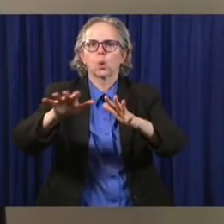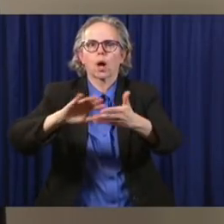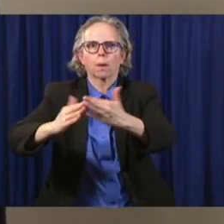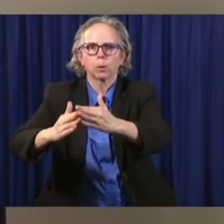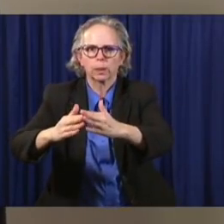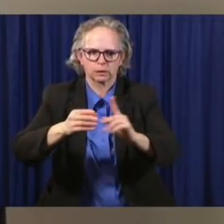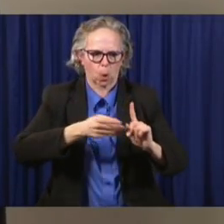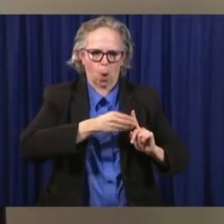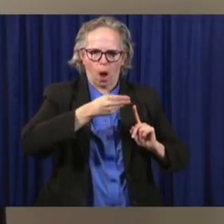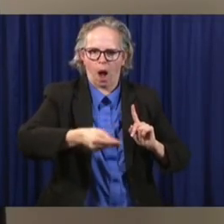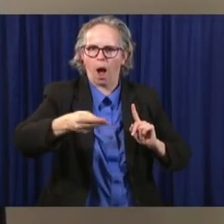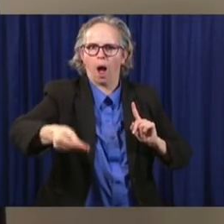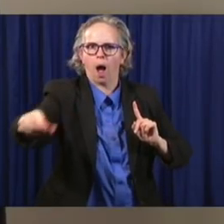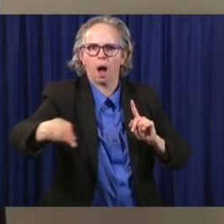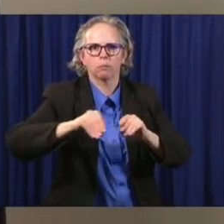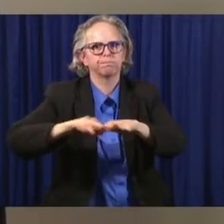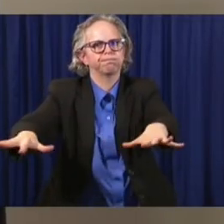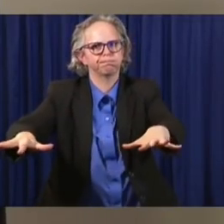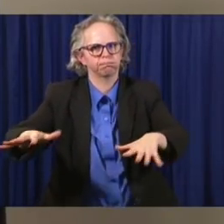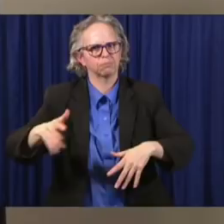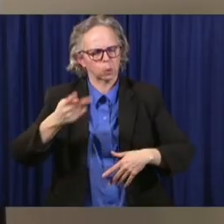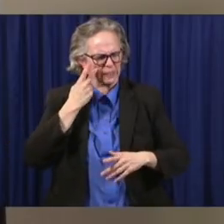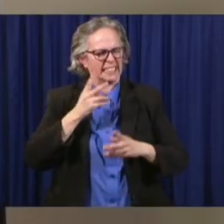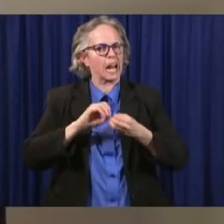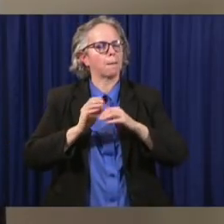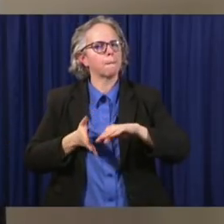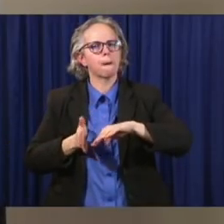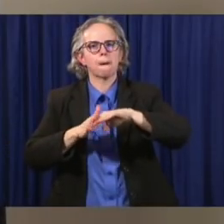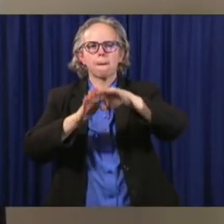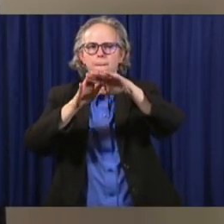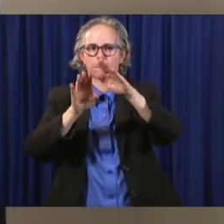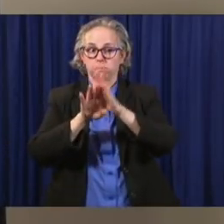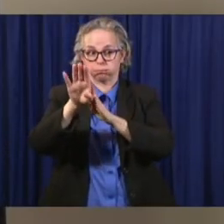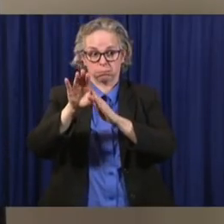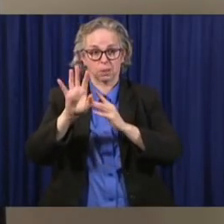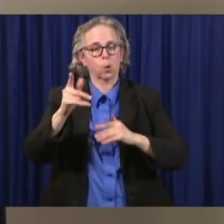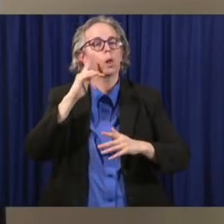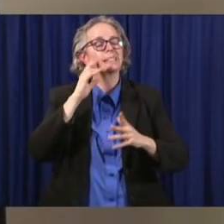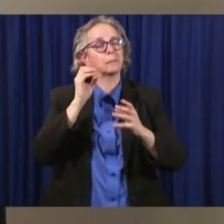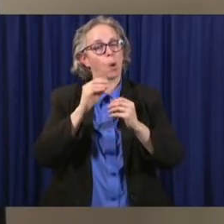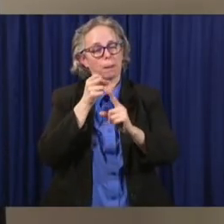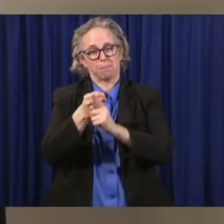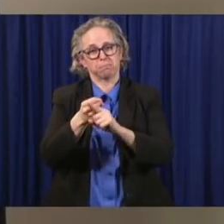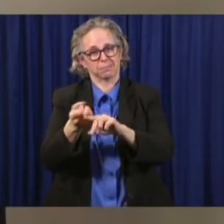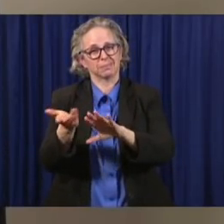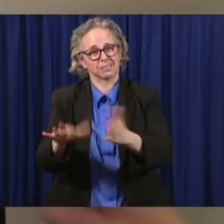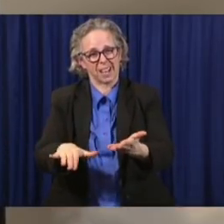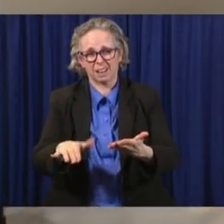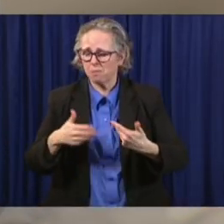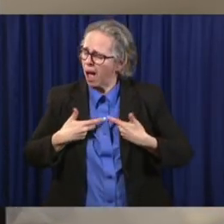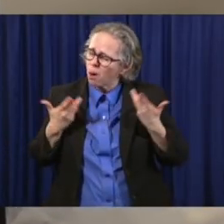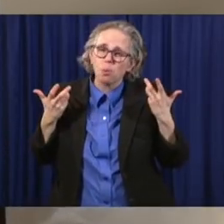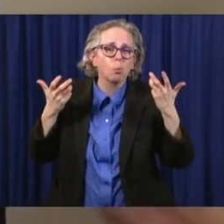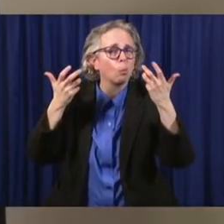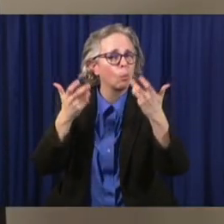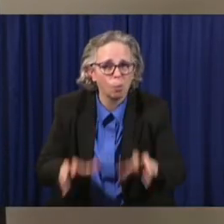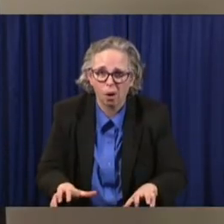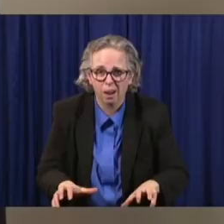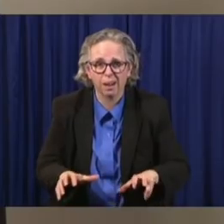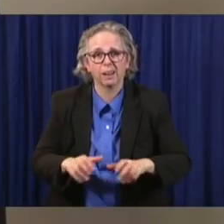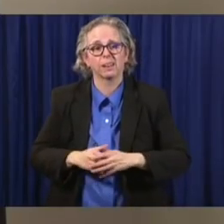really see our cases rise in Ohio. We'll see a lot more deaths and illness. We don't want that. So our effectiveness is keeping